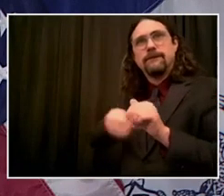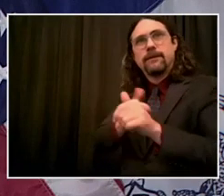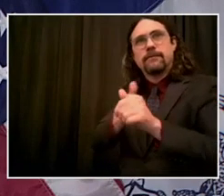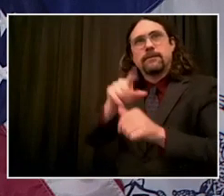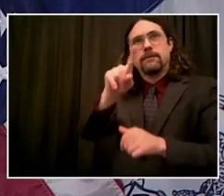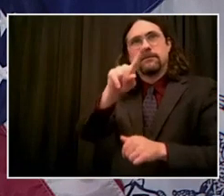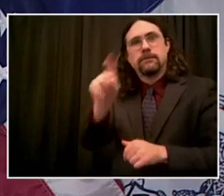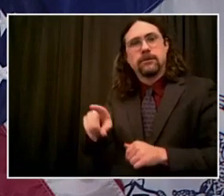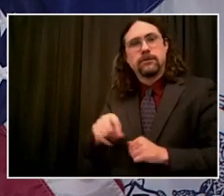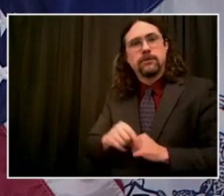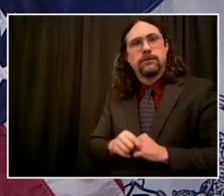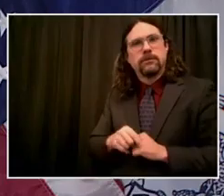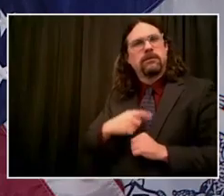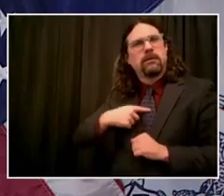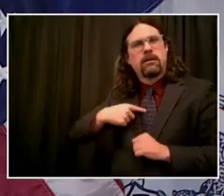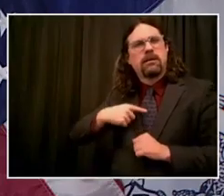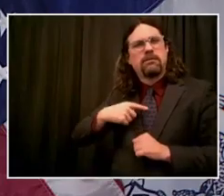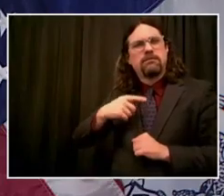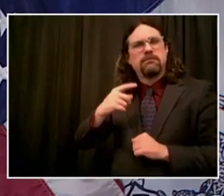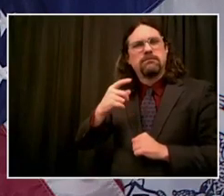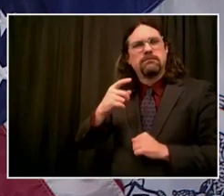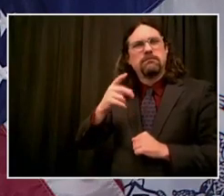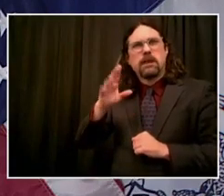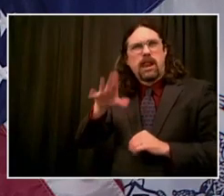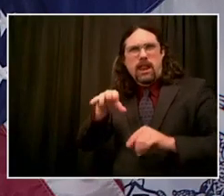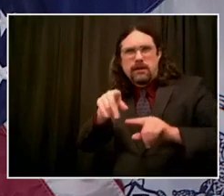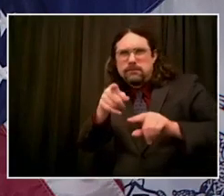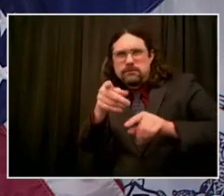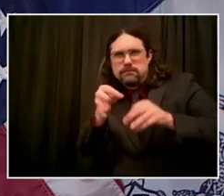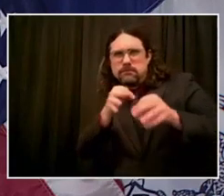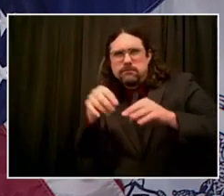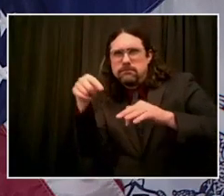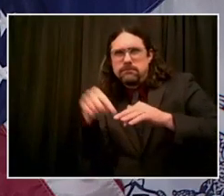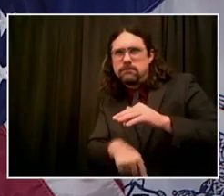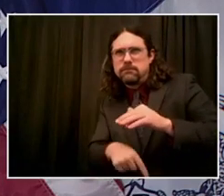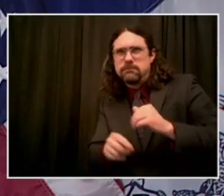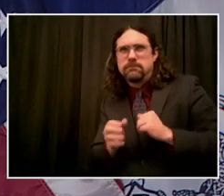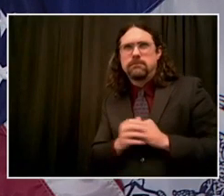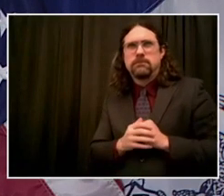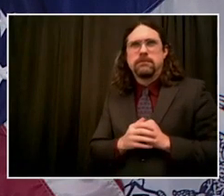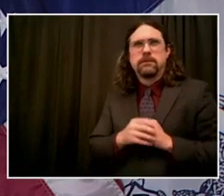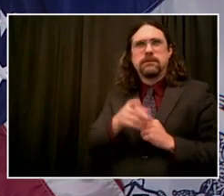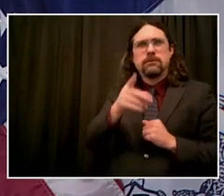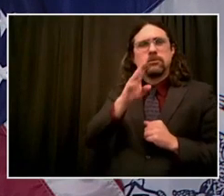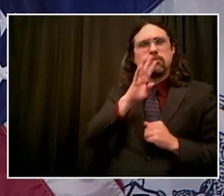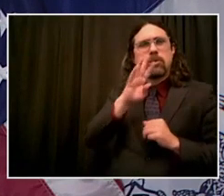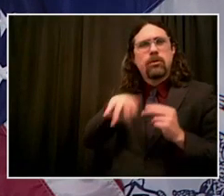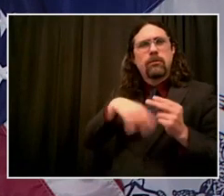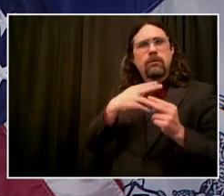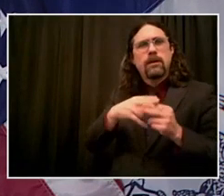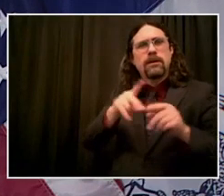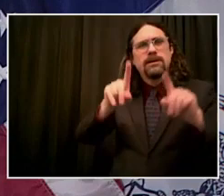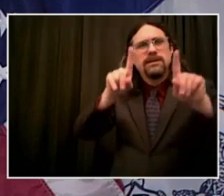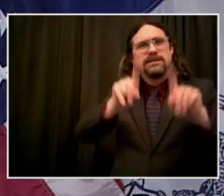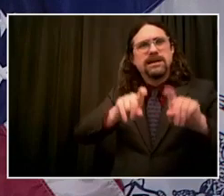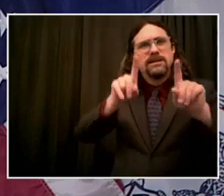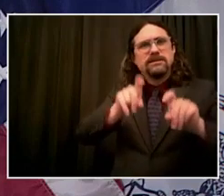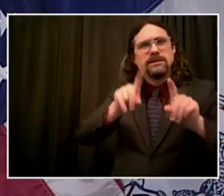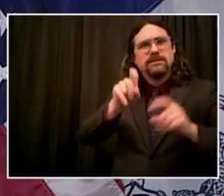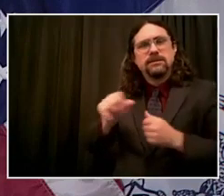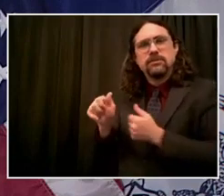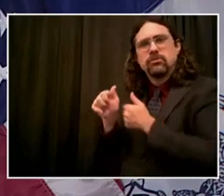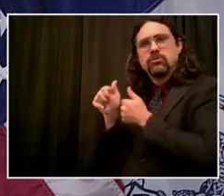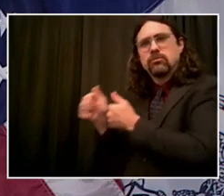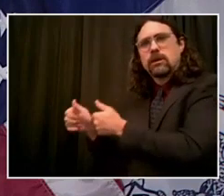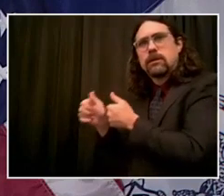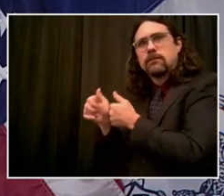we enter what one hopes will be a successful reopening phase. There seems to be a real focus